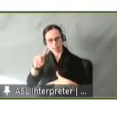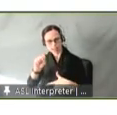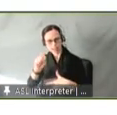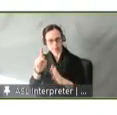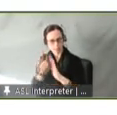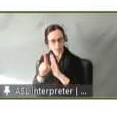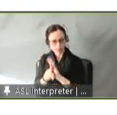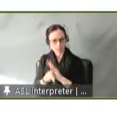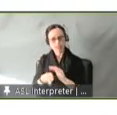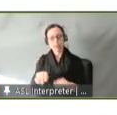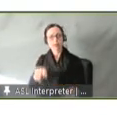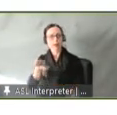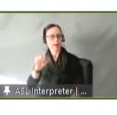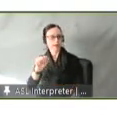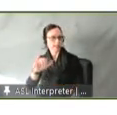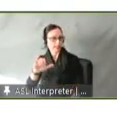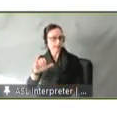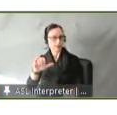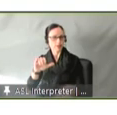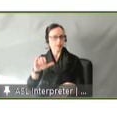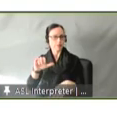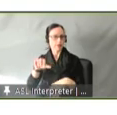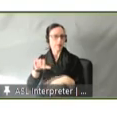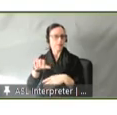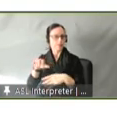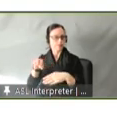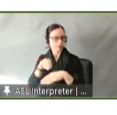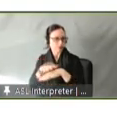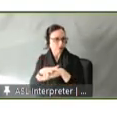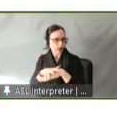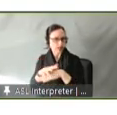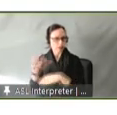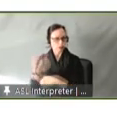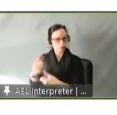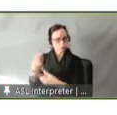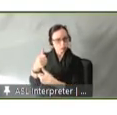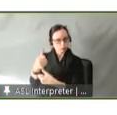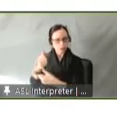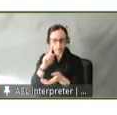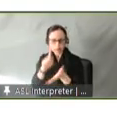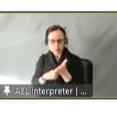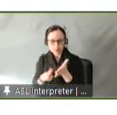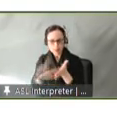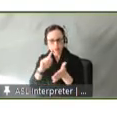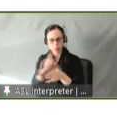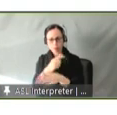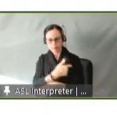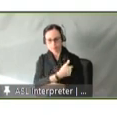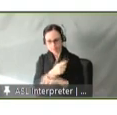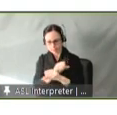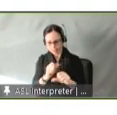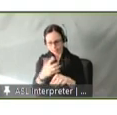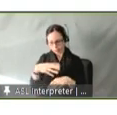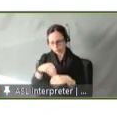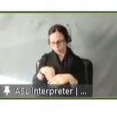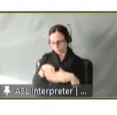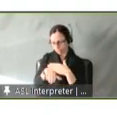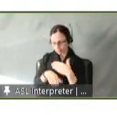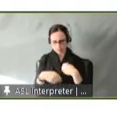Kane, ACCV Vice Chair, discussed the importance of ongoing research into vaccine safety, including accessing